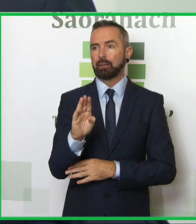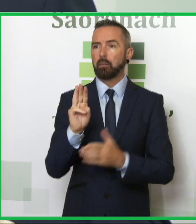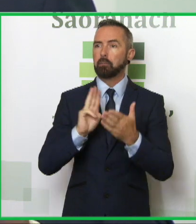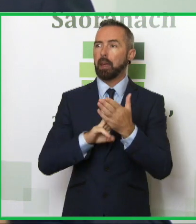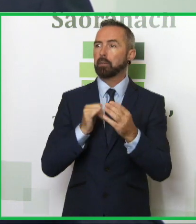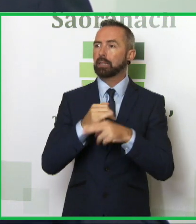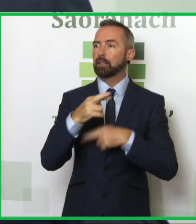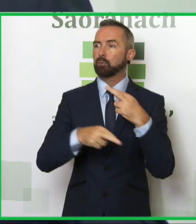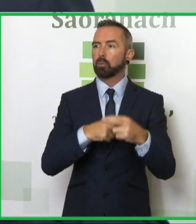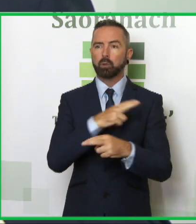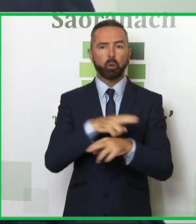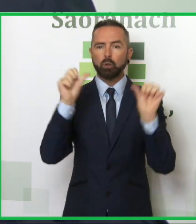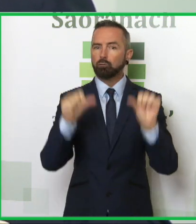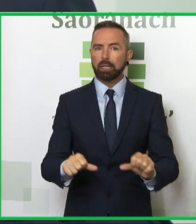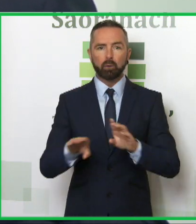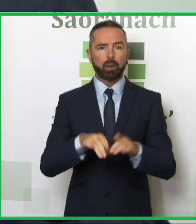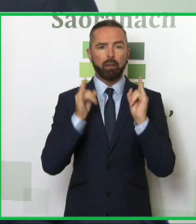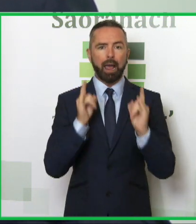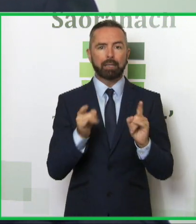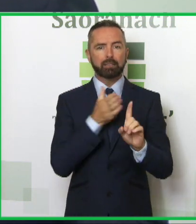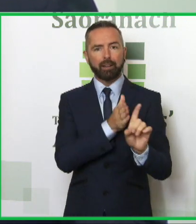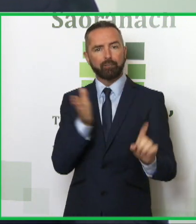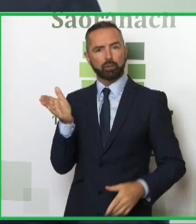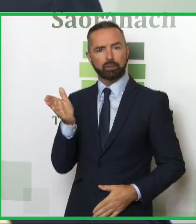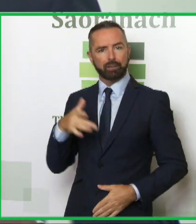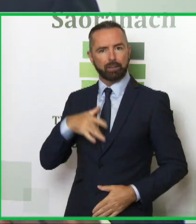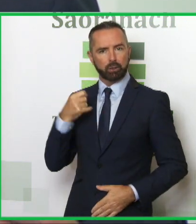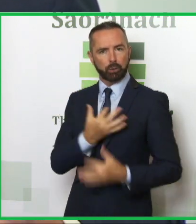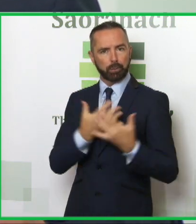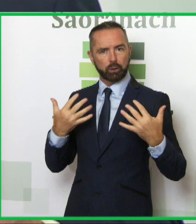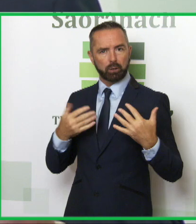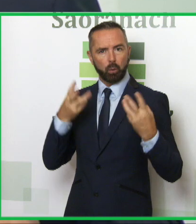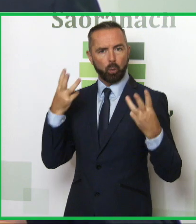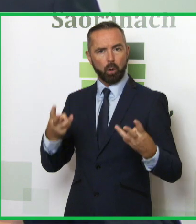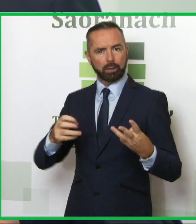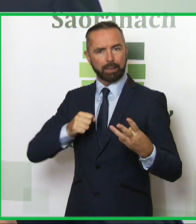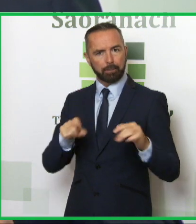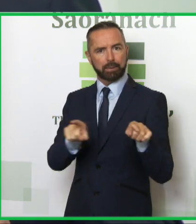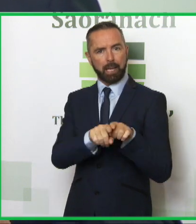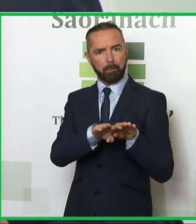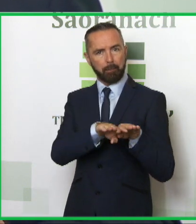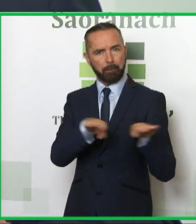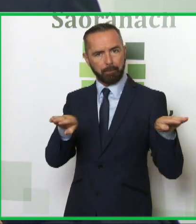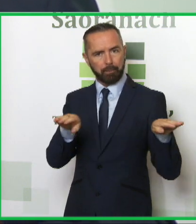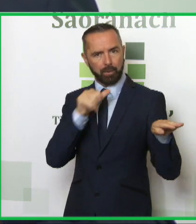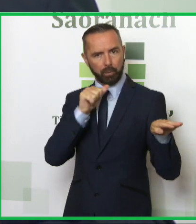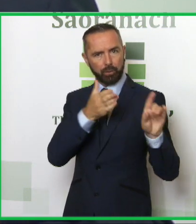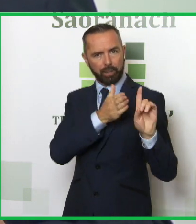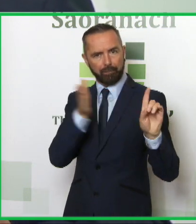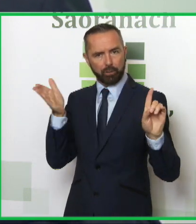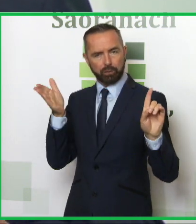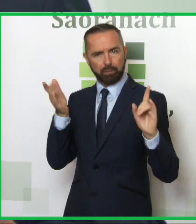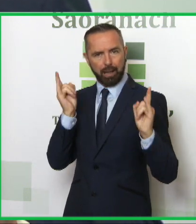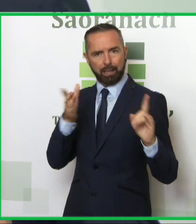might disagree with health diversion and may feel that actually that's going too far and you might want to retain the status quo. And simply by expressing